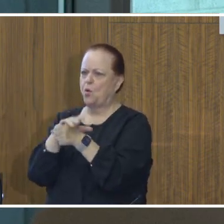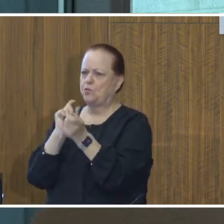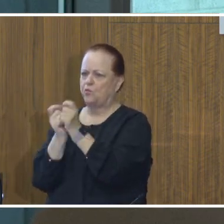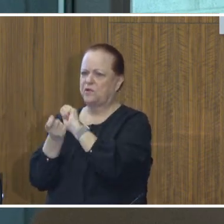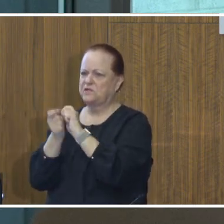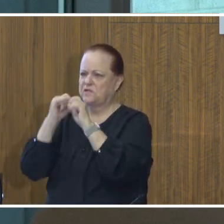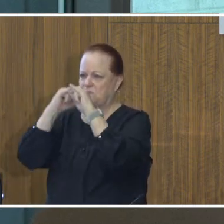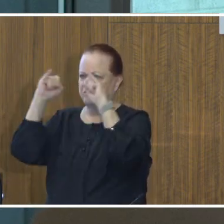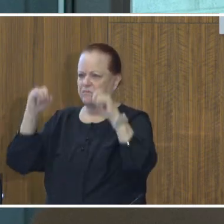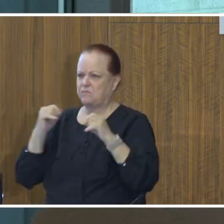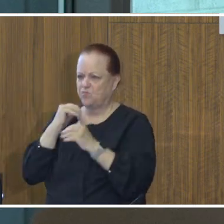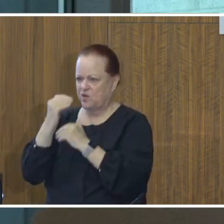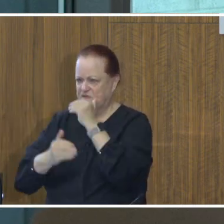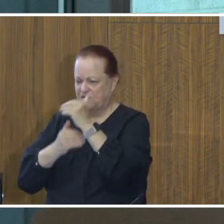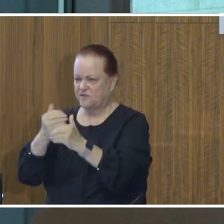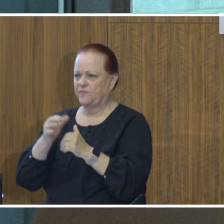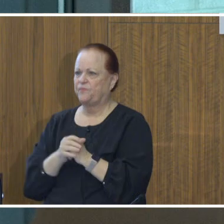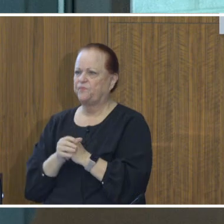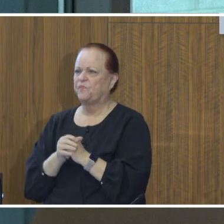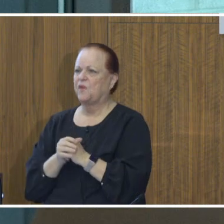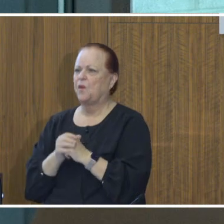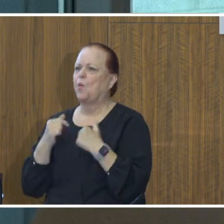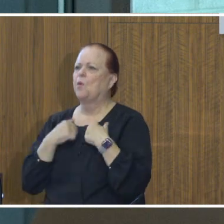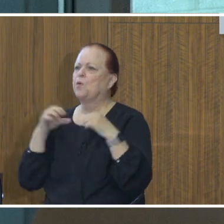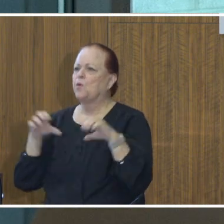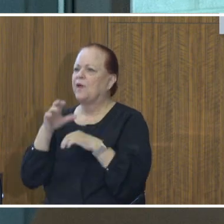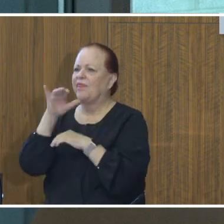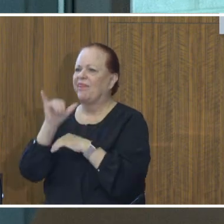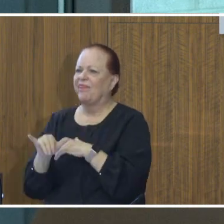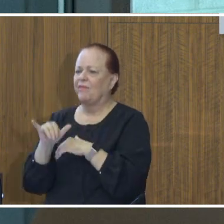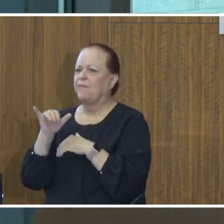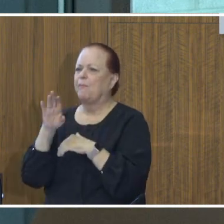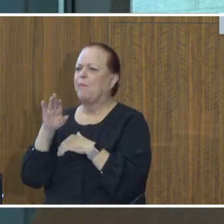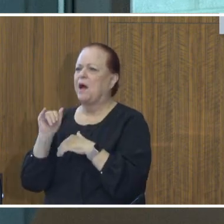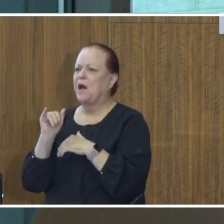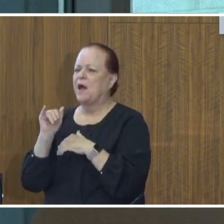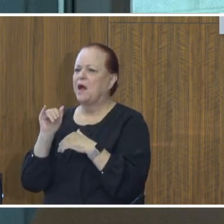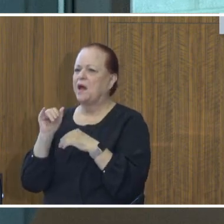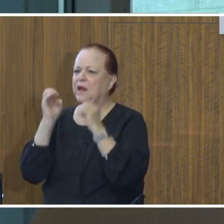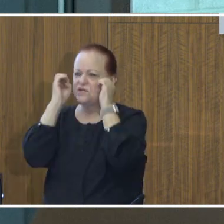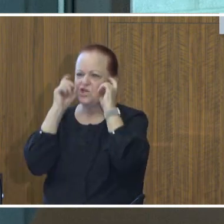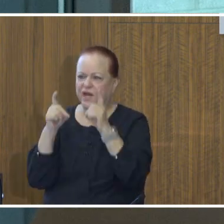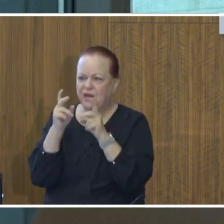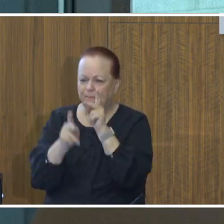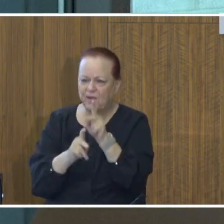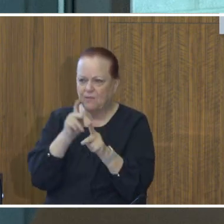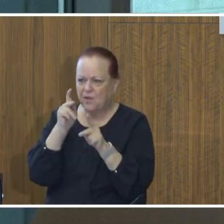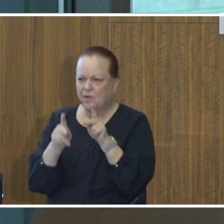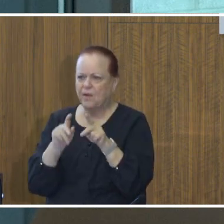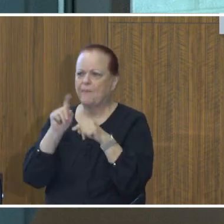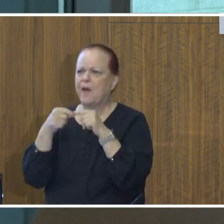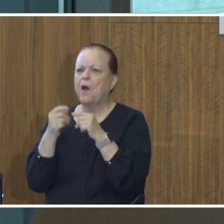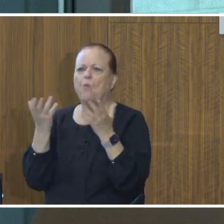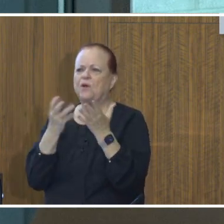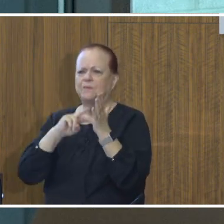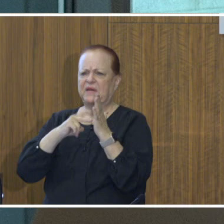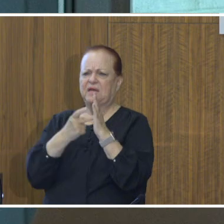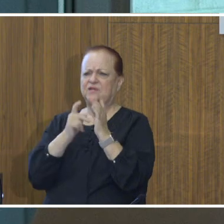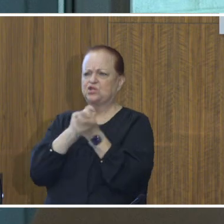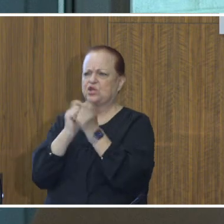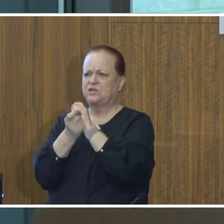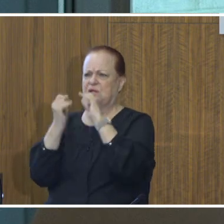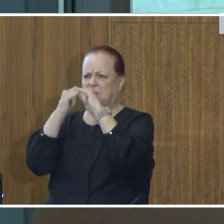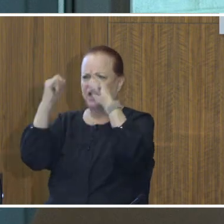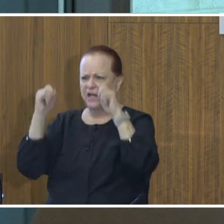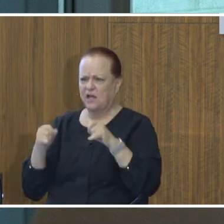that by engaging in a number of activities, obviously educating folks about the redistricting process, creating a space